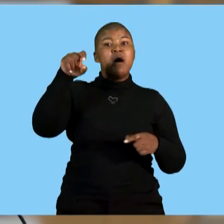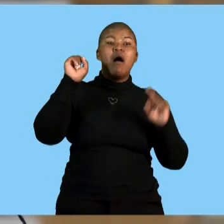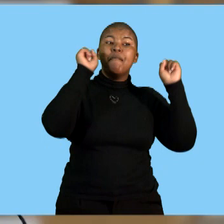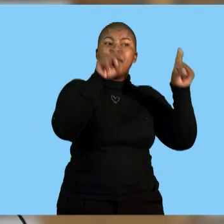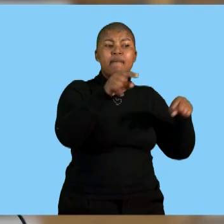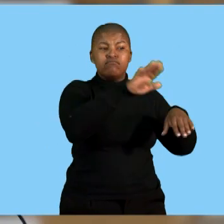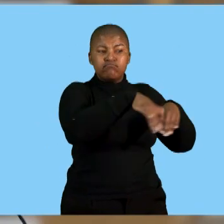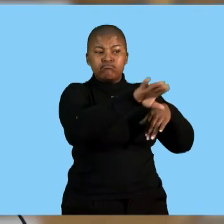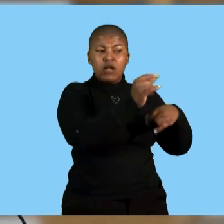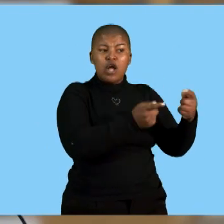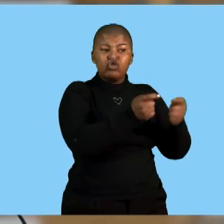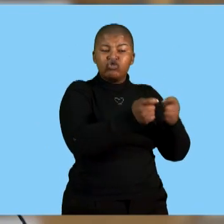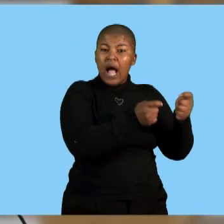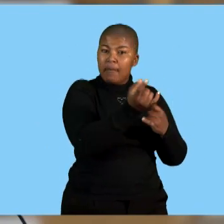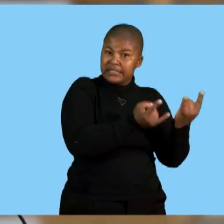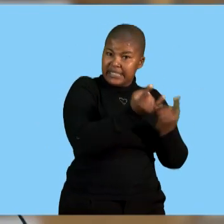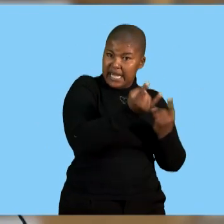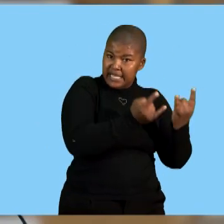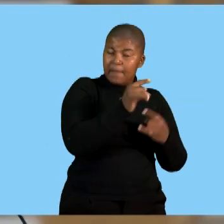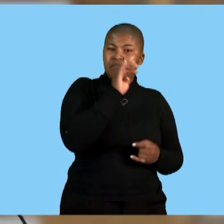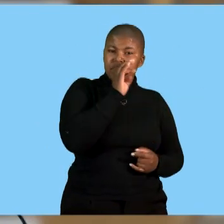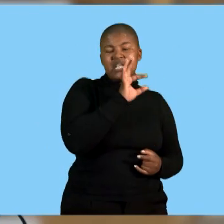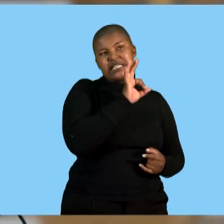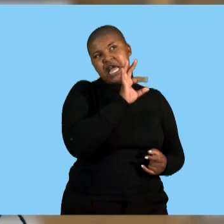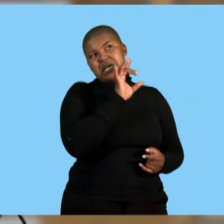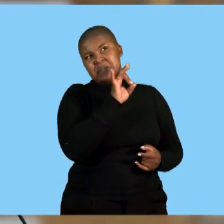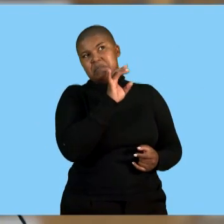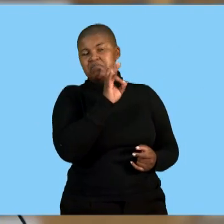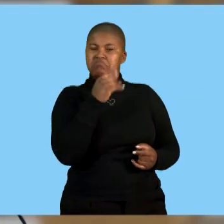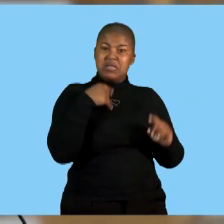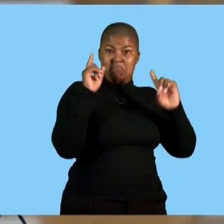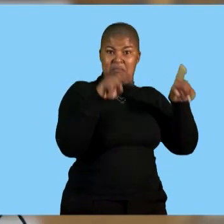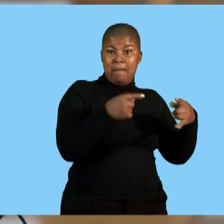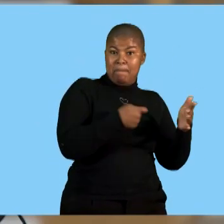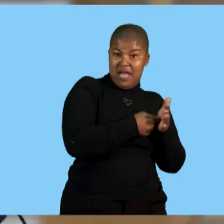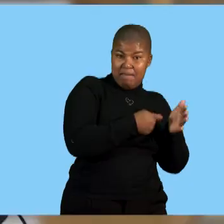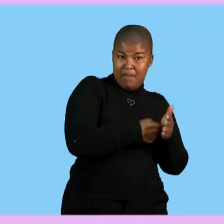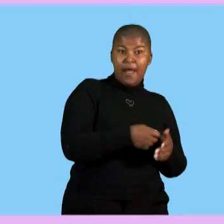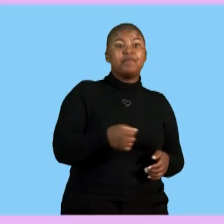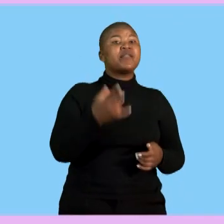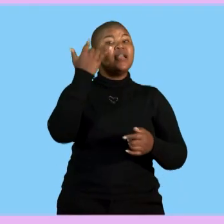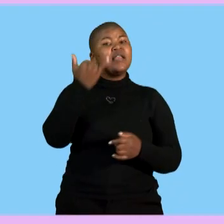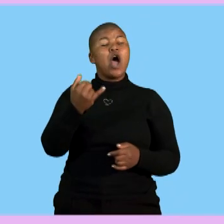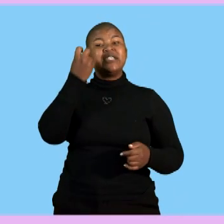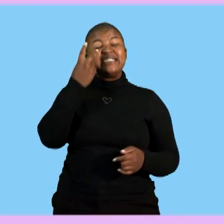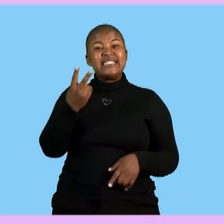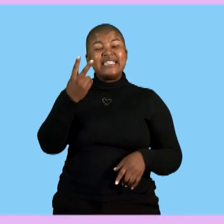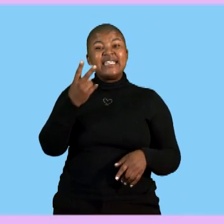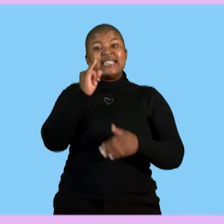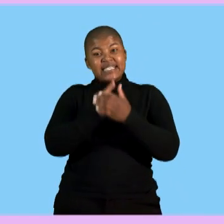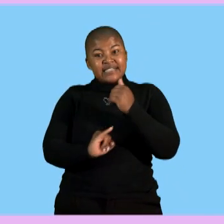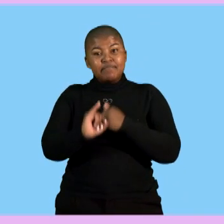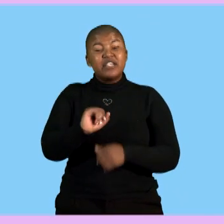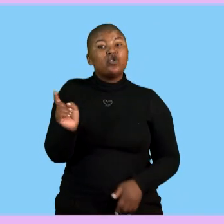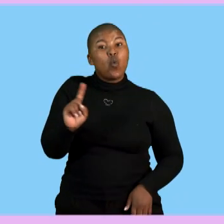the market, and I can only go to the market on a day. There must be days. So then the independent is